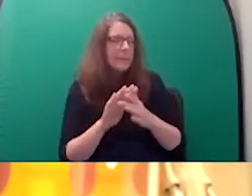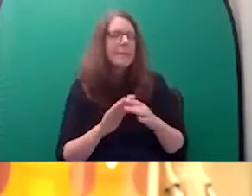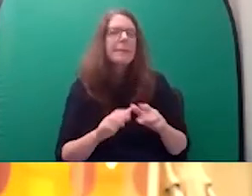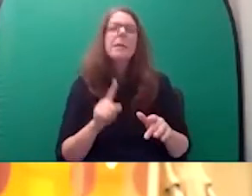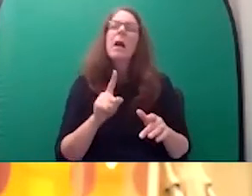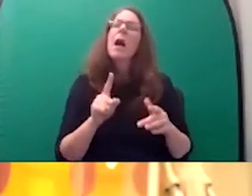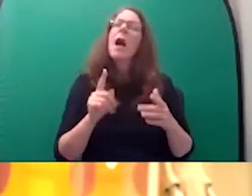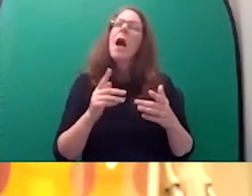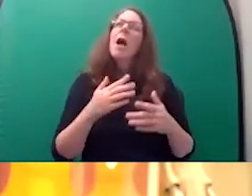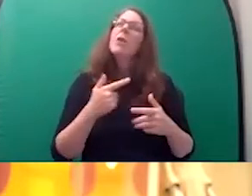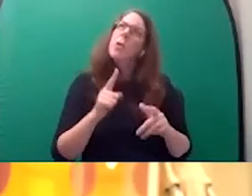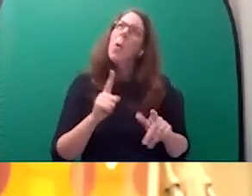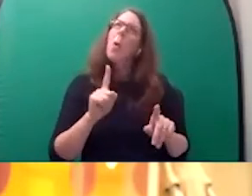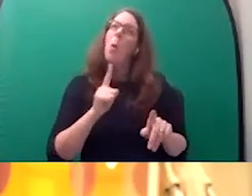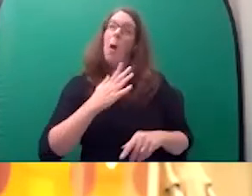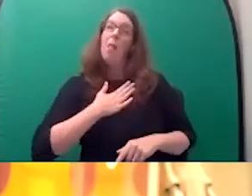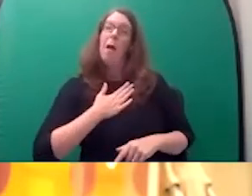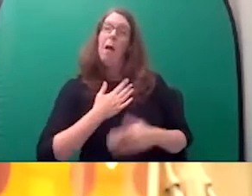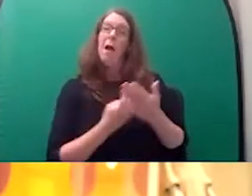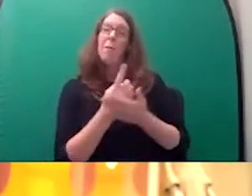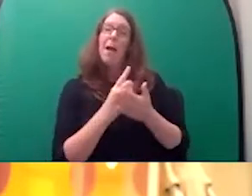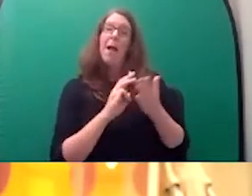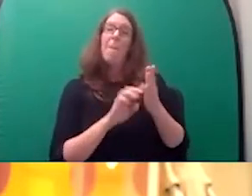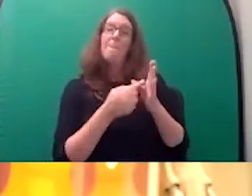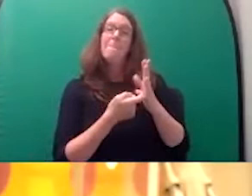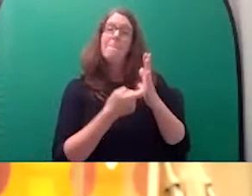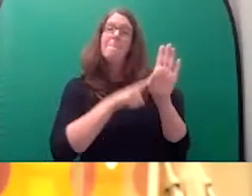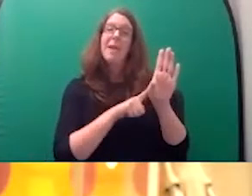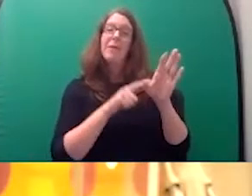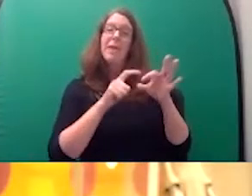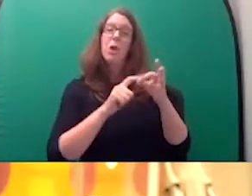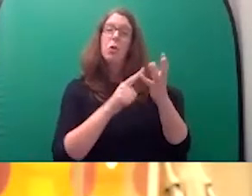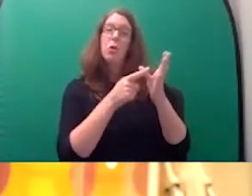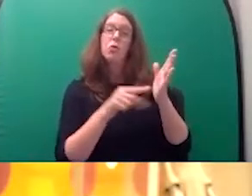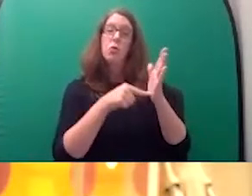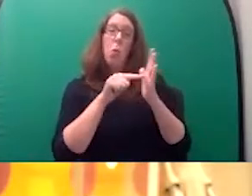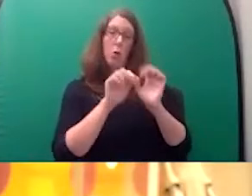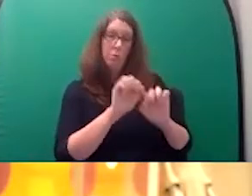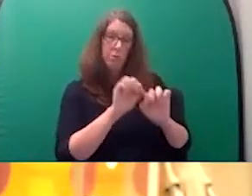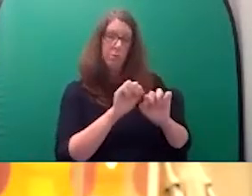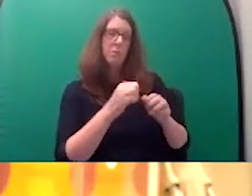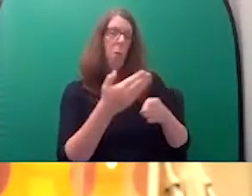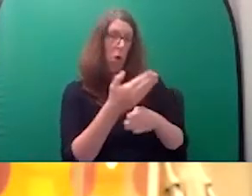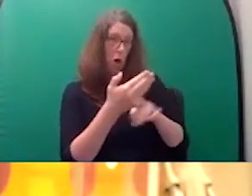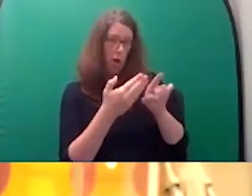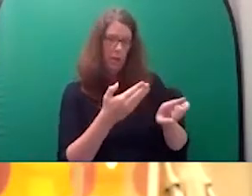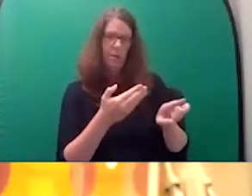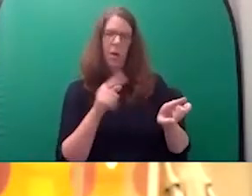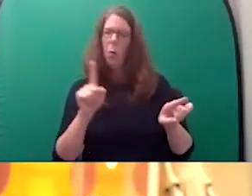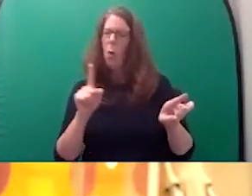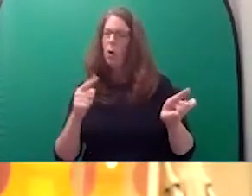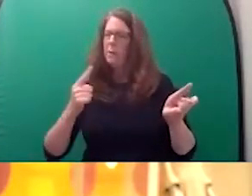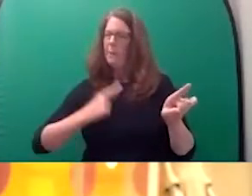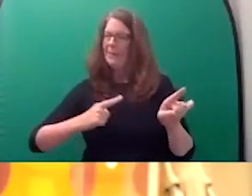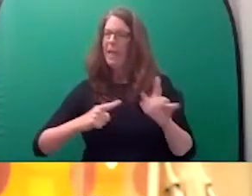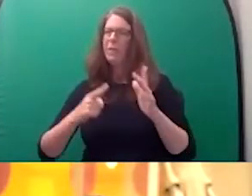what I love about her work, and I think I'm trying to achieve with both Aurélie and I with La Fetiche, is this sort of sense